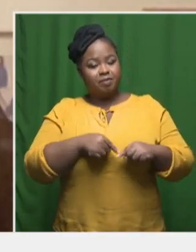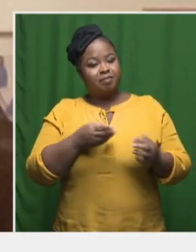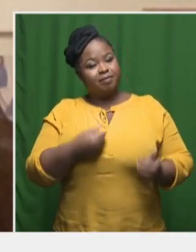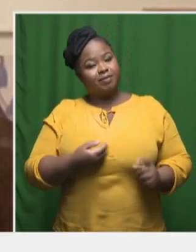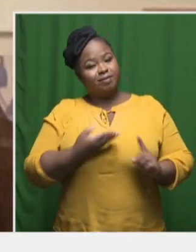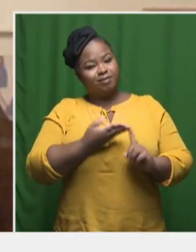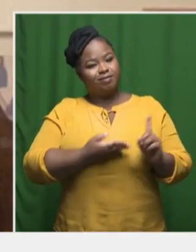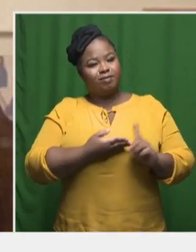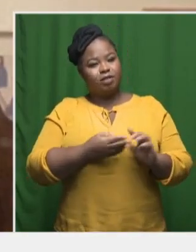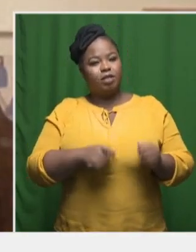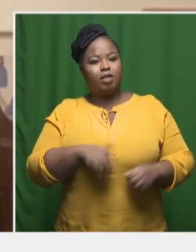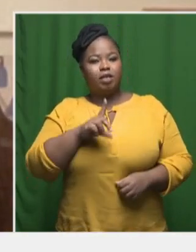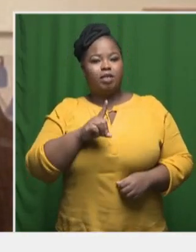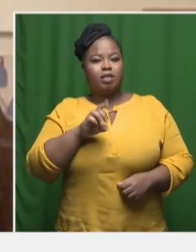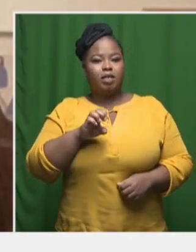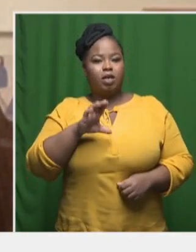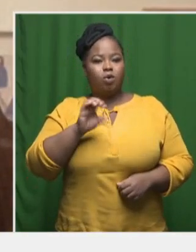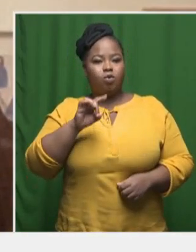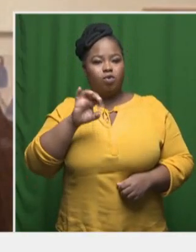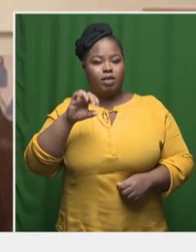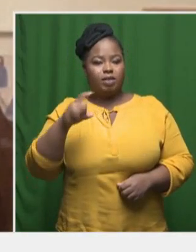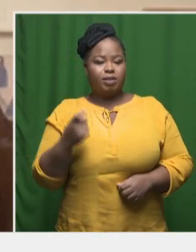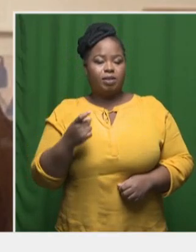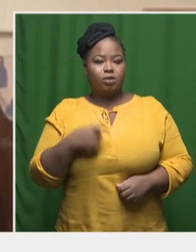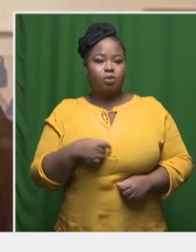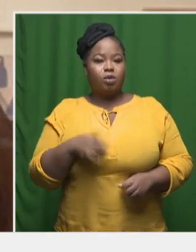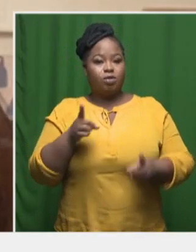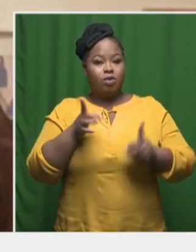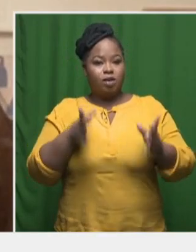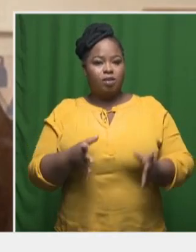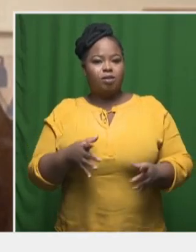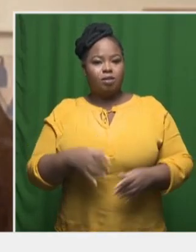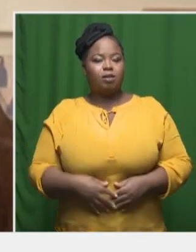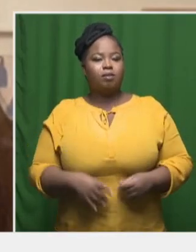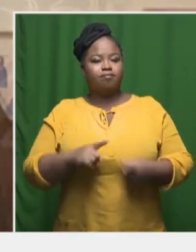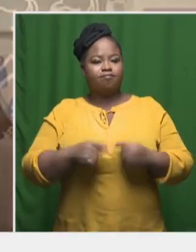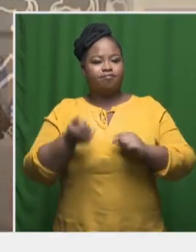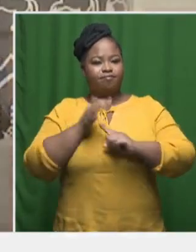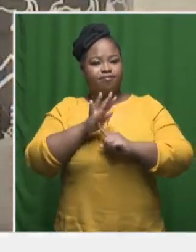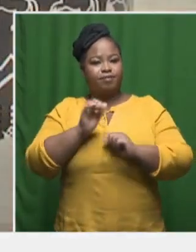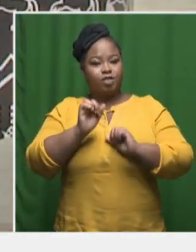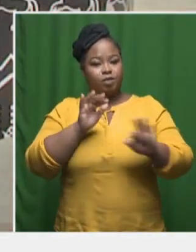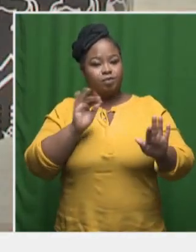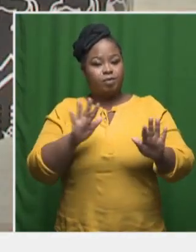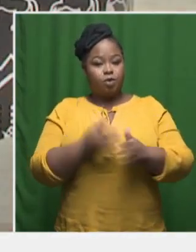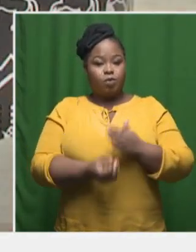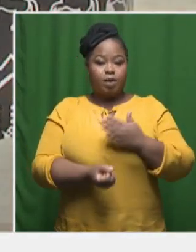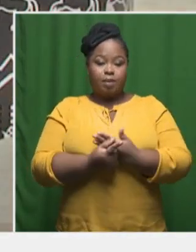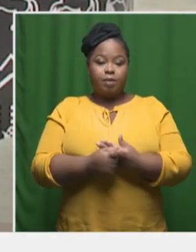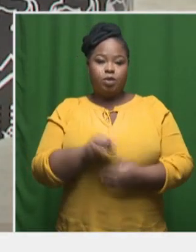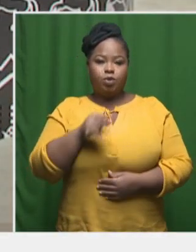is the Decorex Creative Director, Bielle Bellingham, speaking to us about the exhibition taking place from